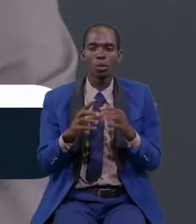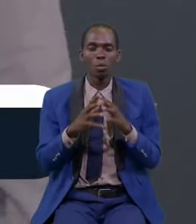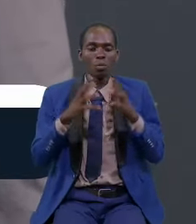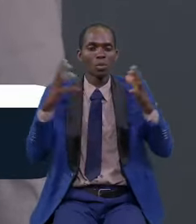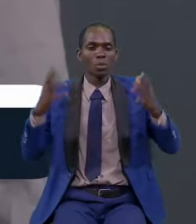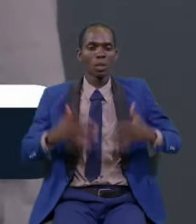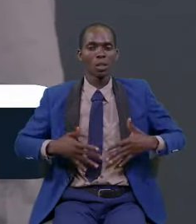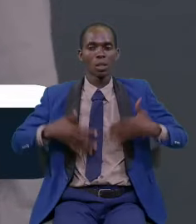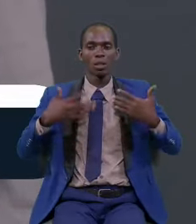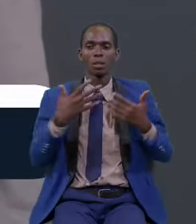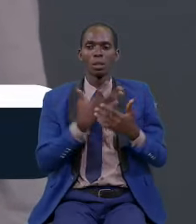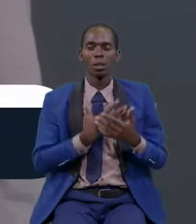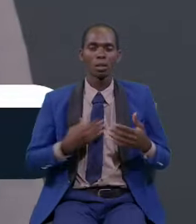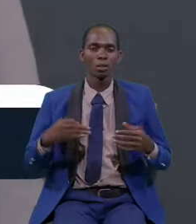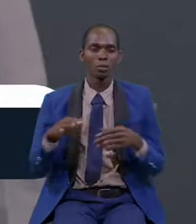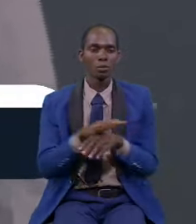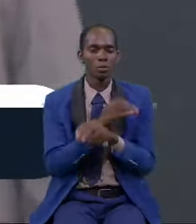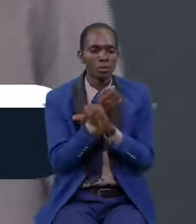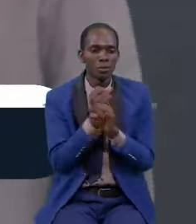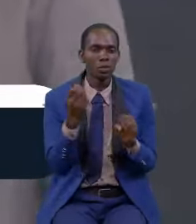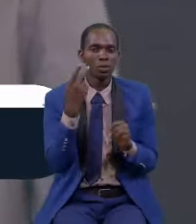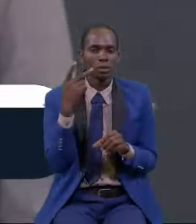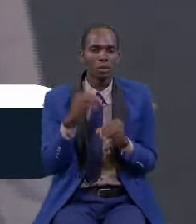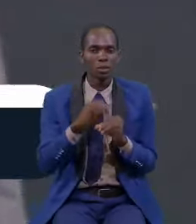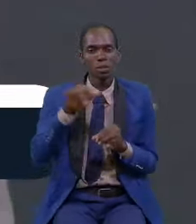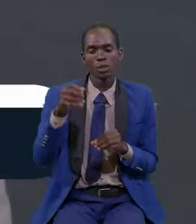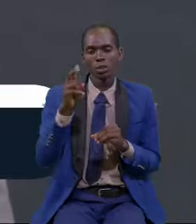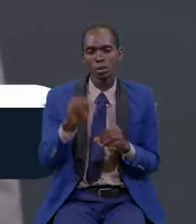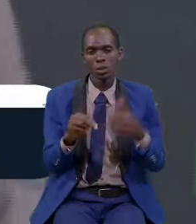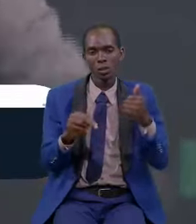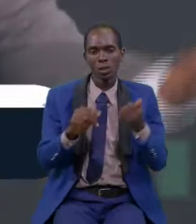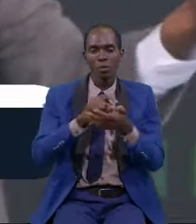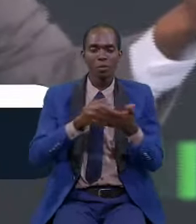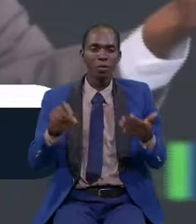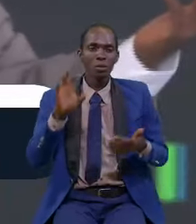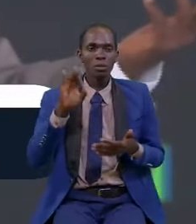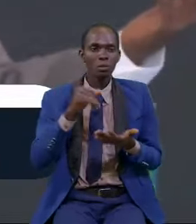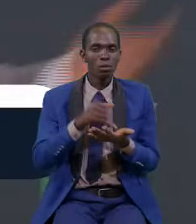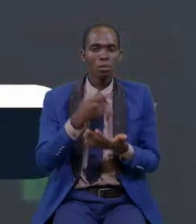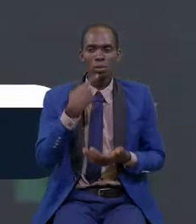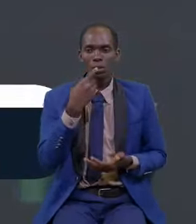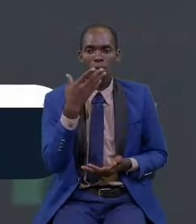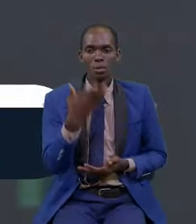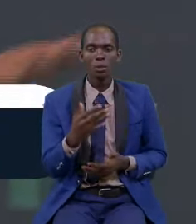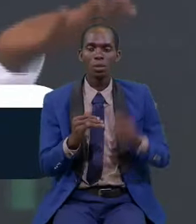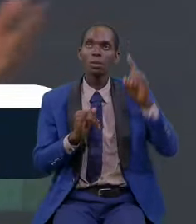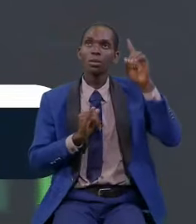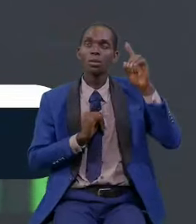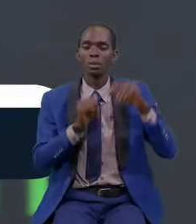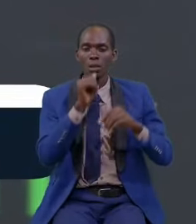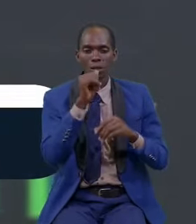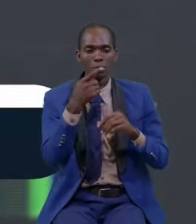John chapter 10, verse 9. I am the door. He introduces himself to you.